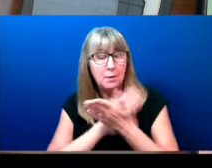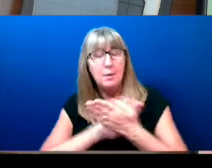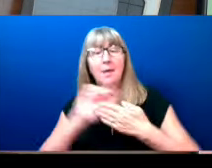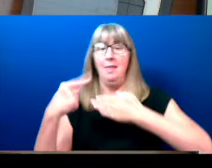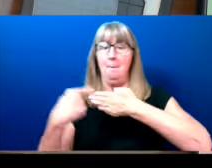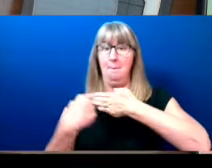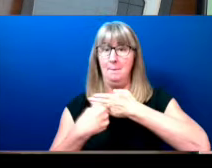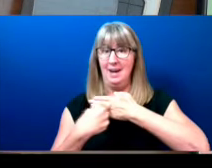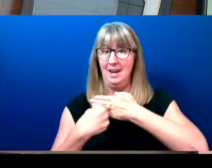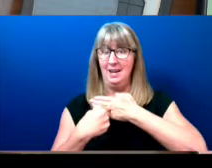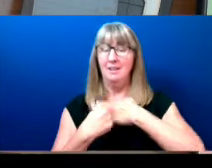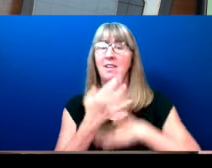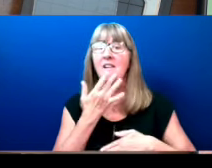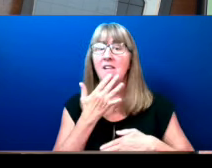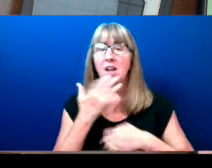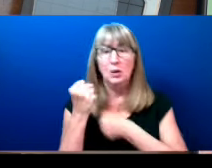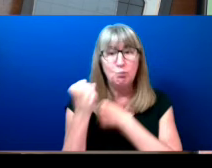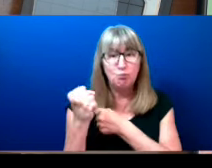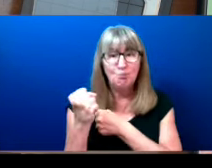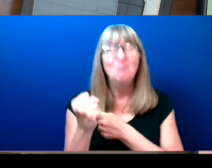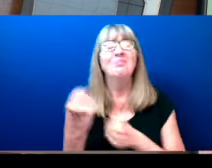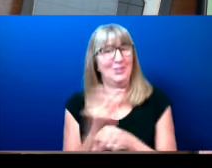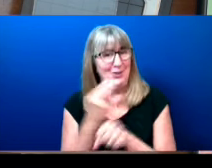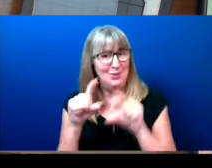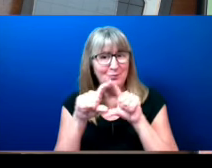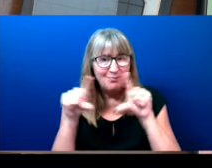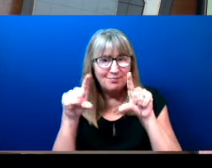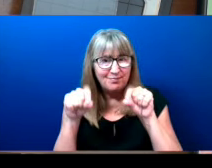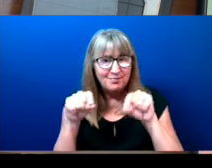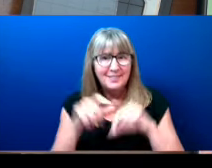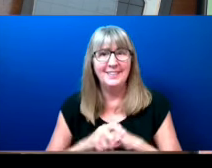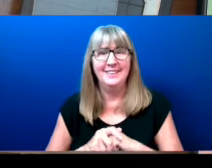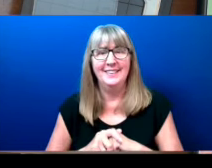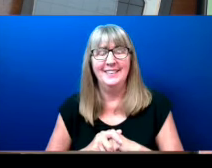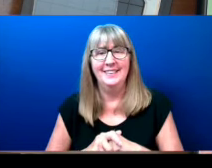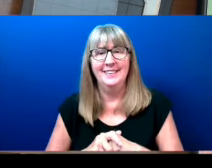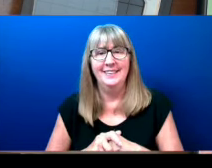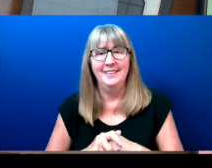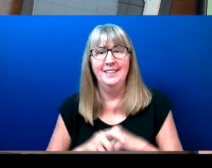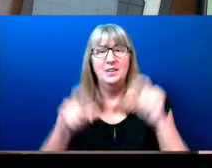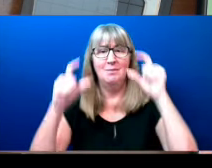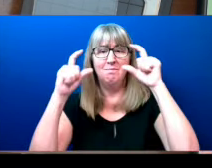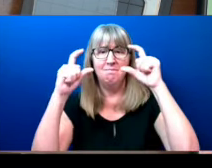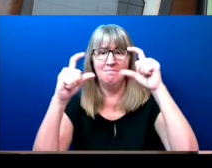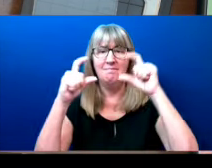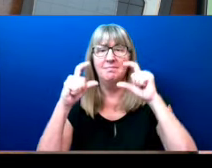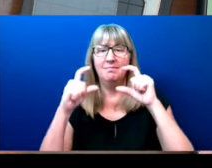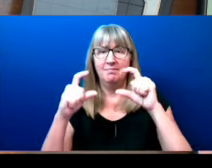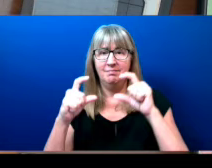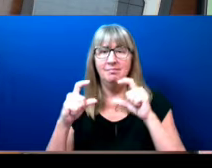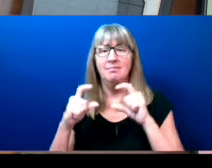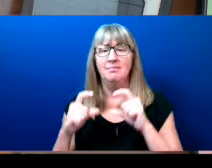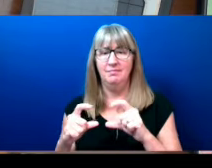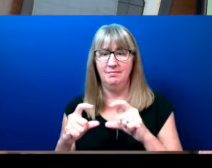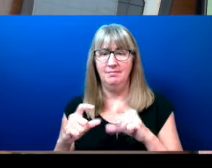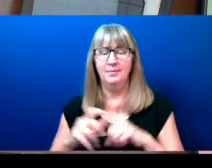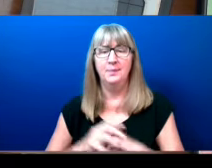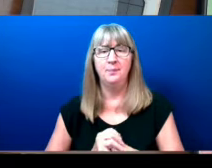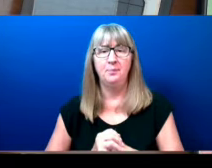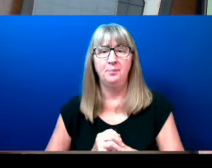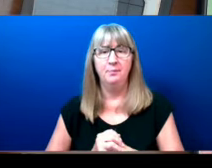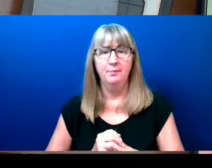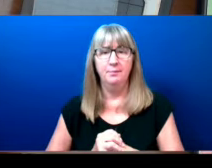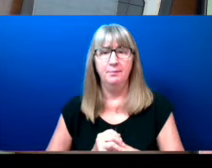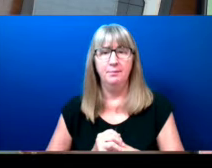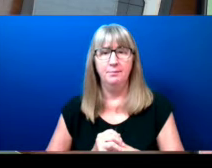I'm gonna just do that there, and put that there. So just a different way to do this one.